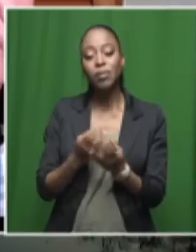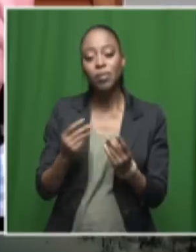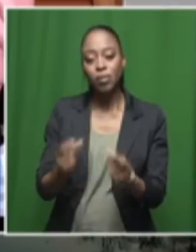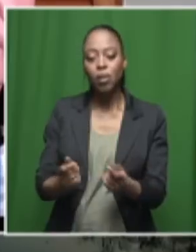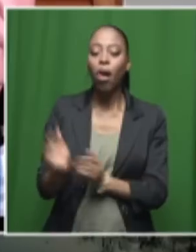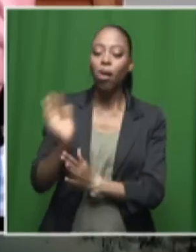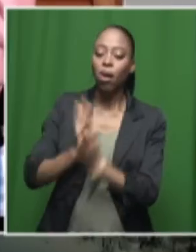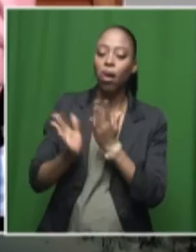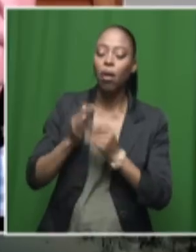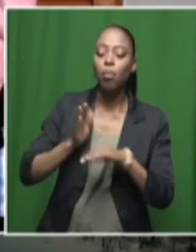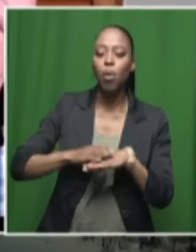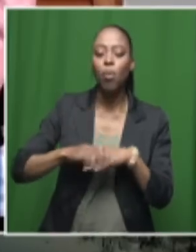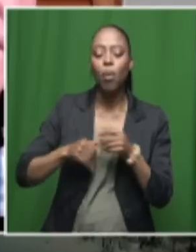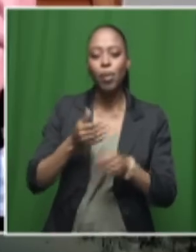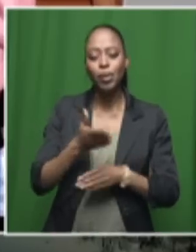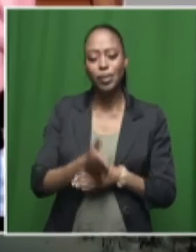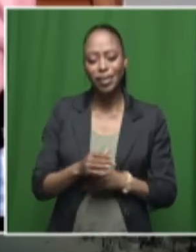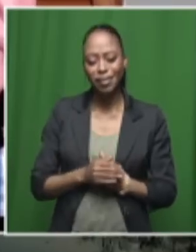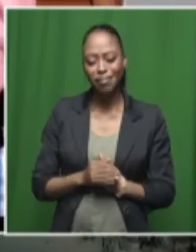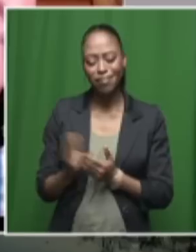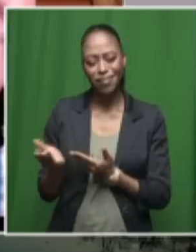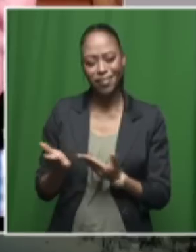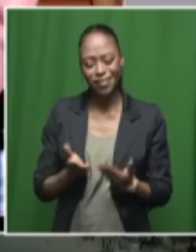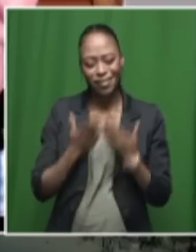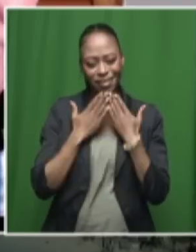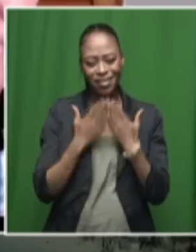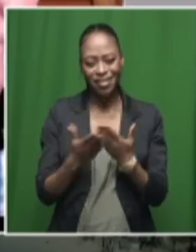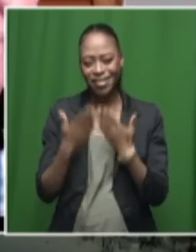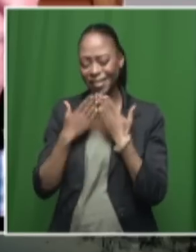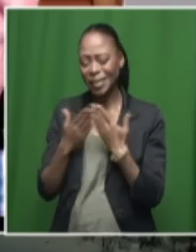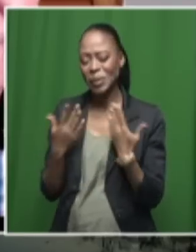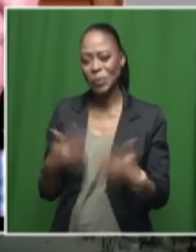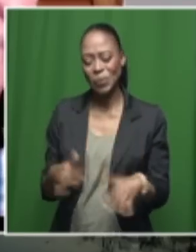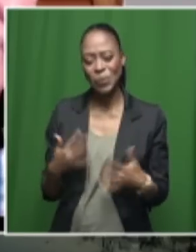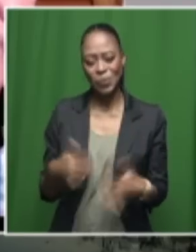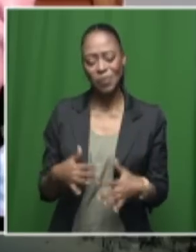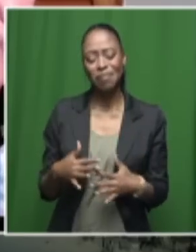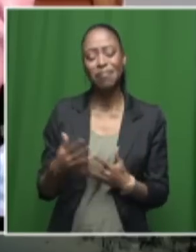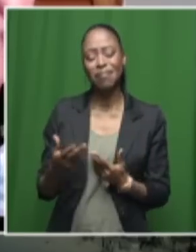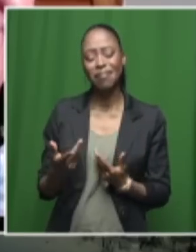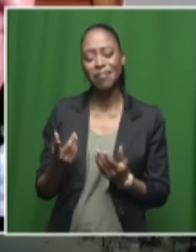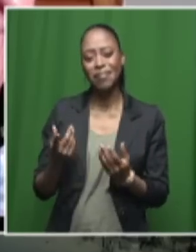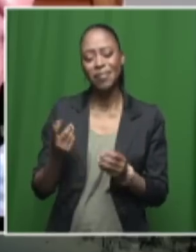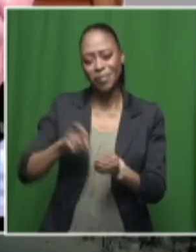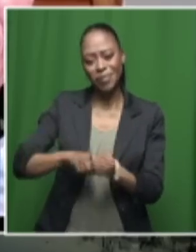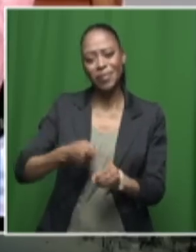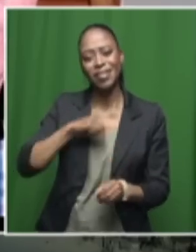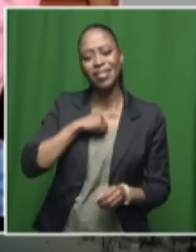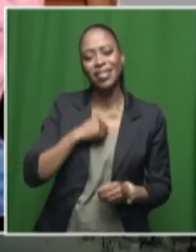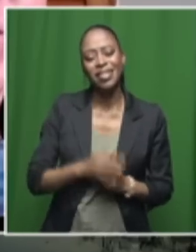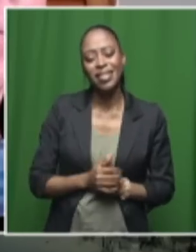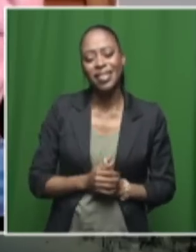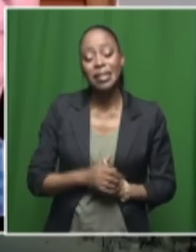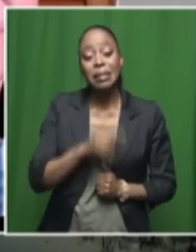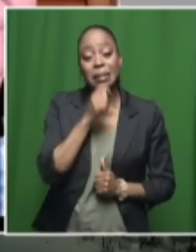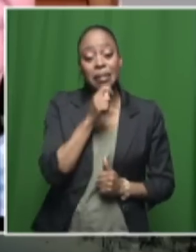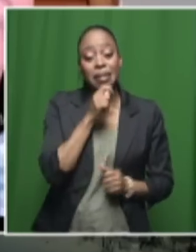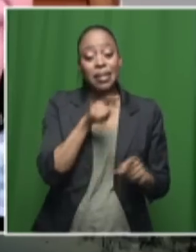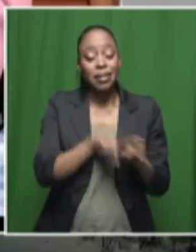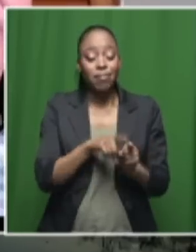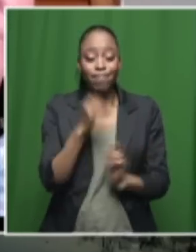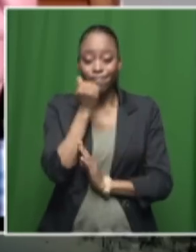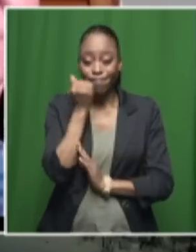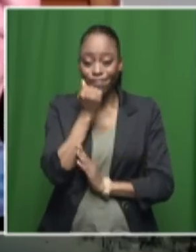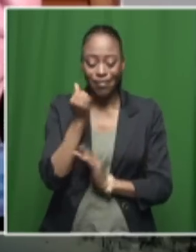little bit more about this. So great to have you, Dawie. Thanks so much for getting with us this morning. Good morning to you. My apologies,